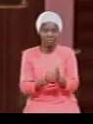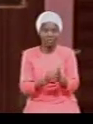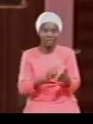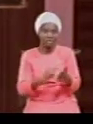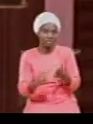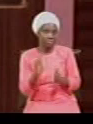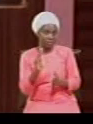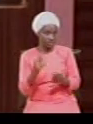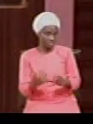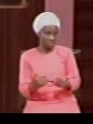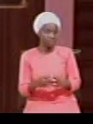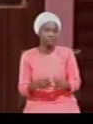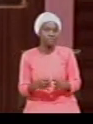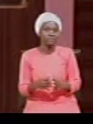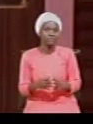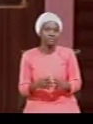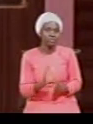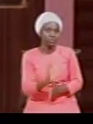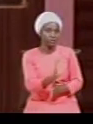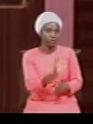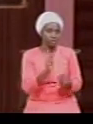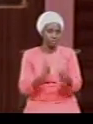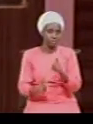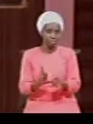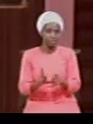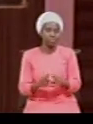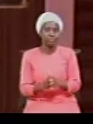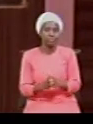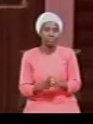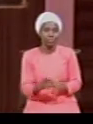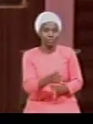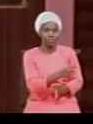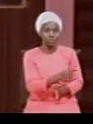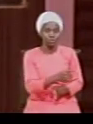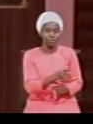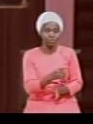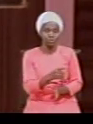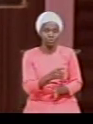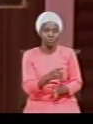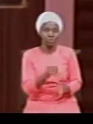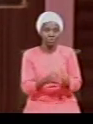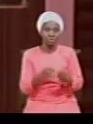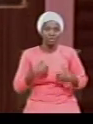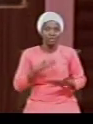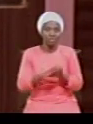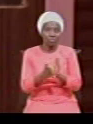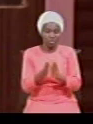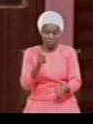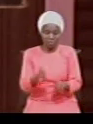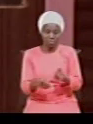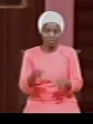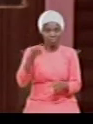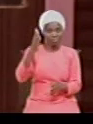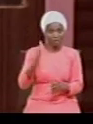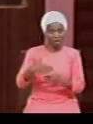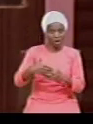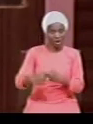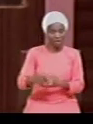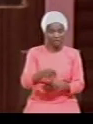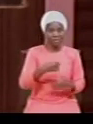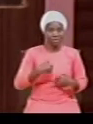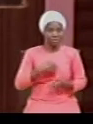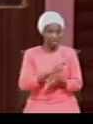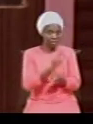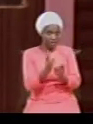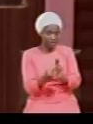3 now, thy people, those who have become the people of God, after repentance